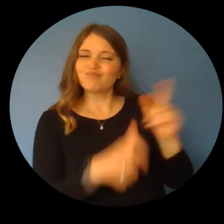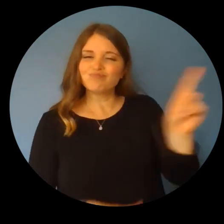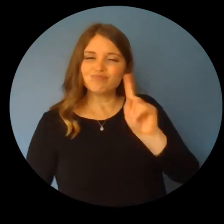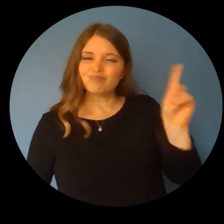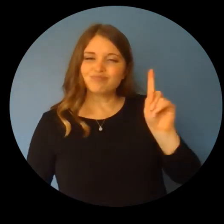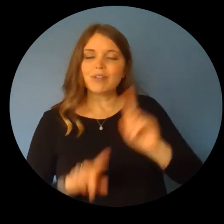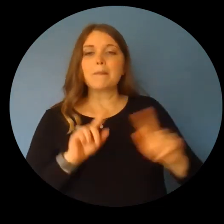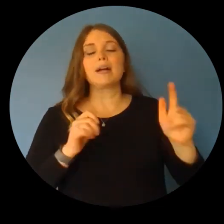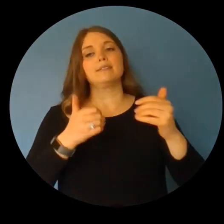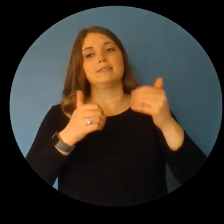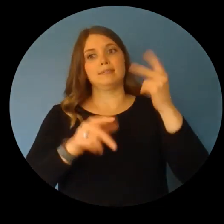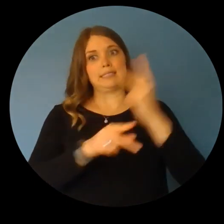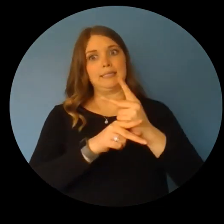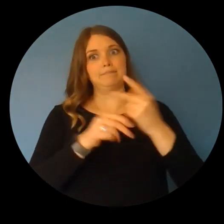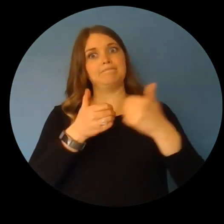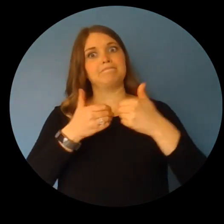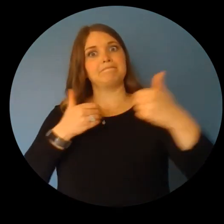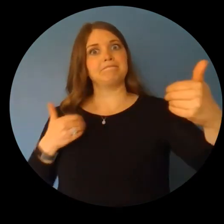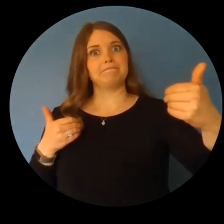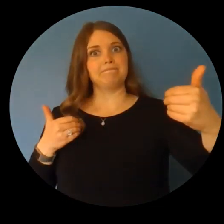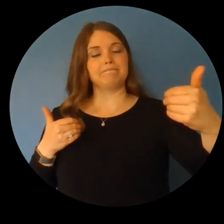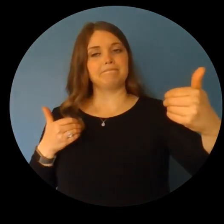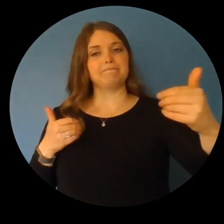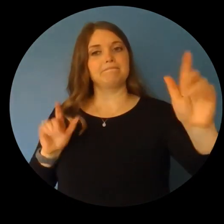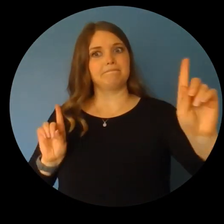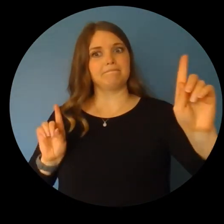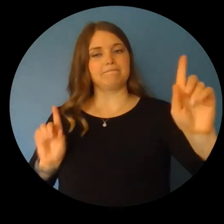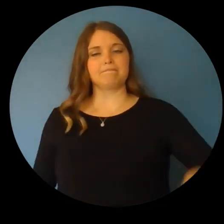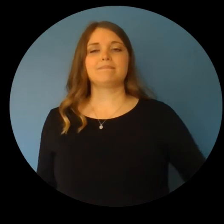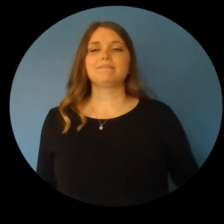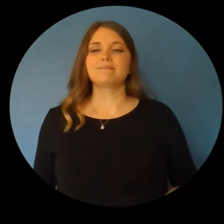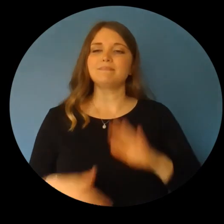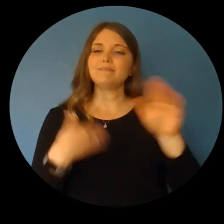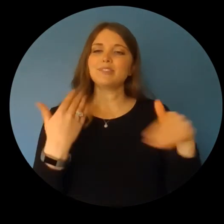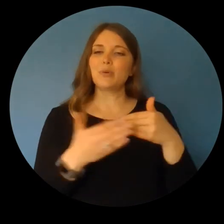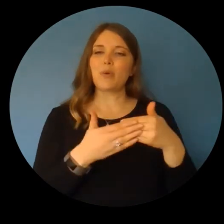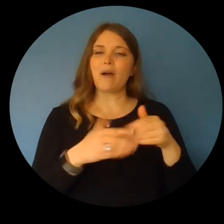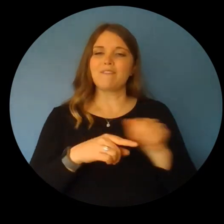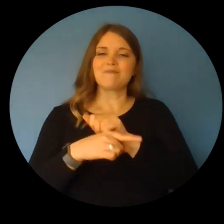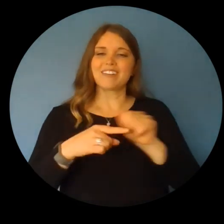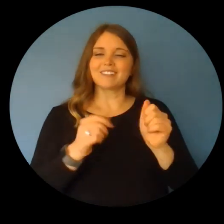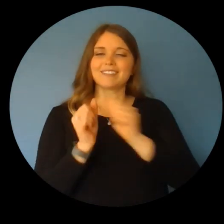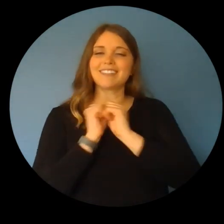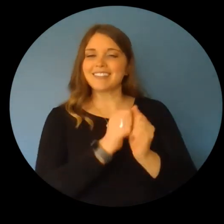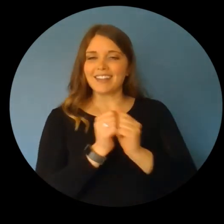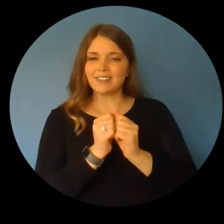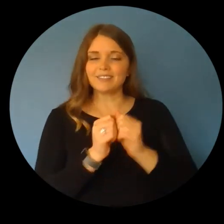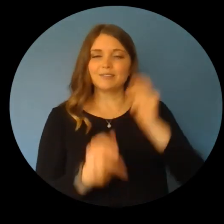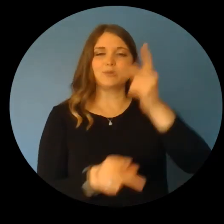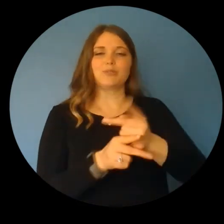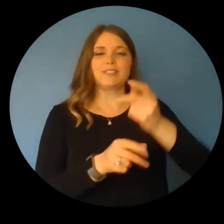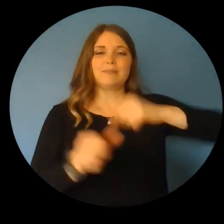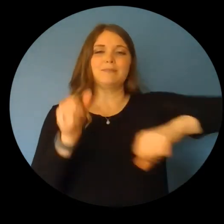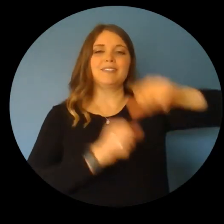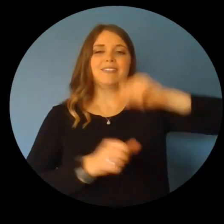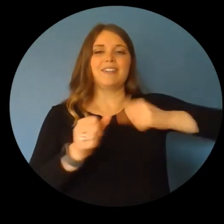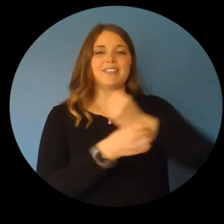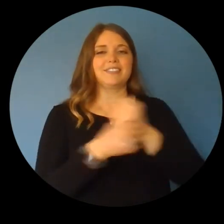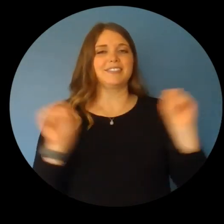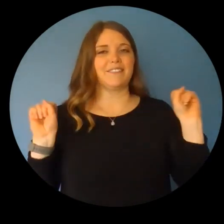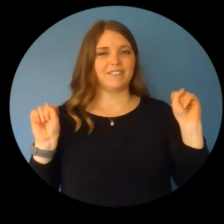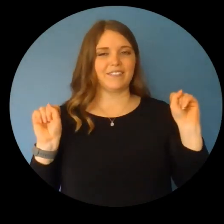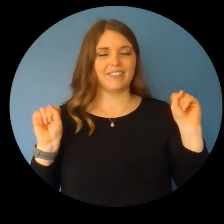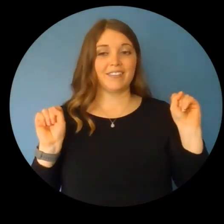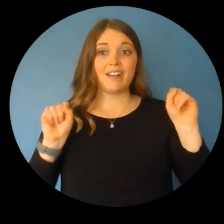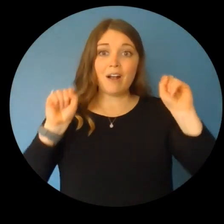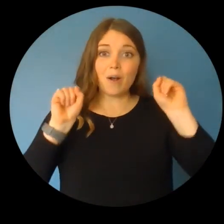from other people. All right, so let's all practice social distancing together so we can keep each other safe. Okay, with